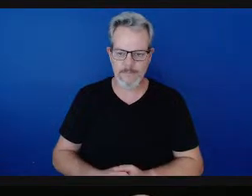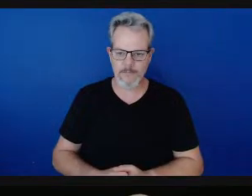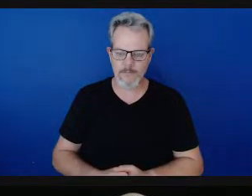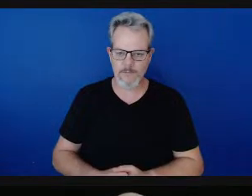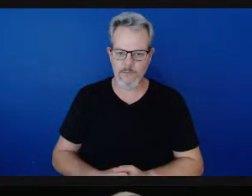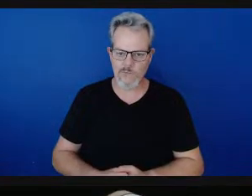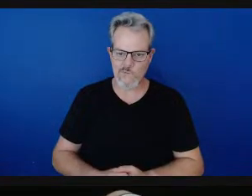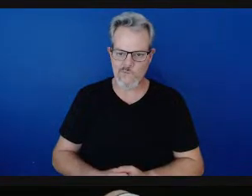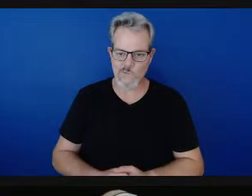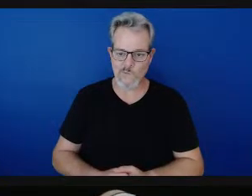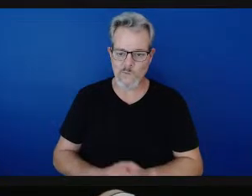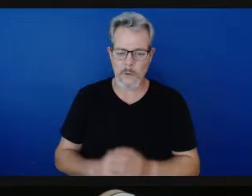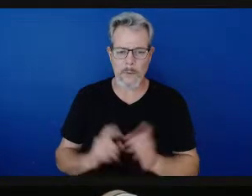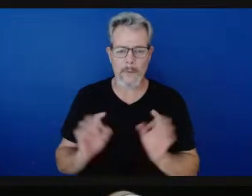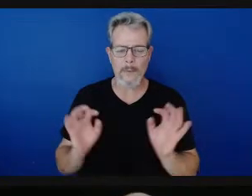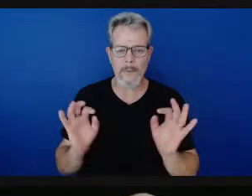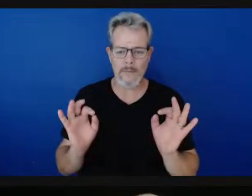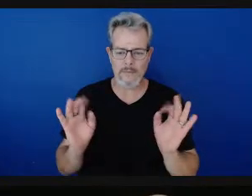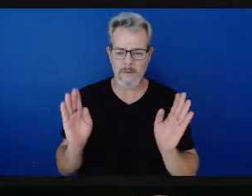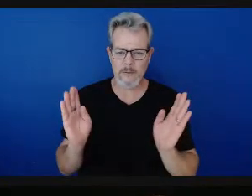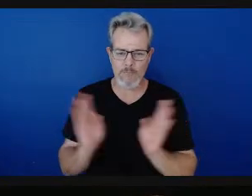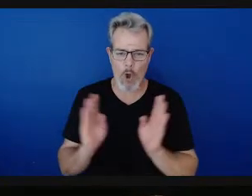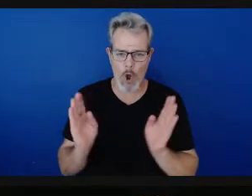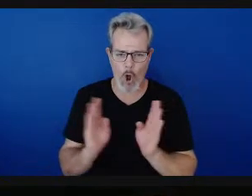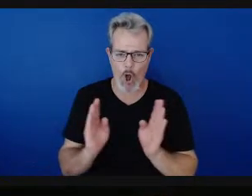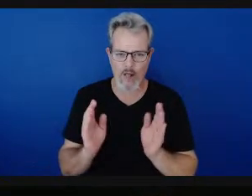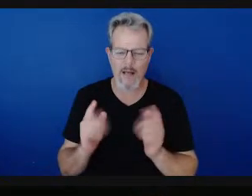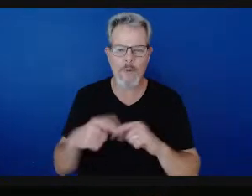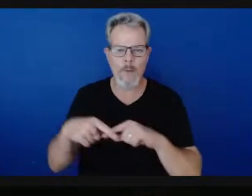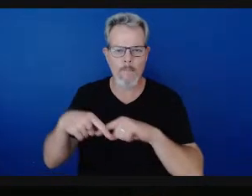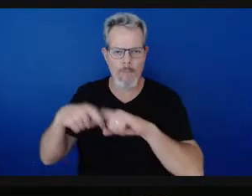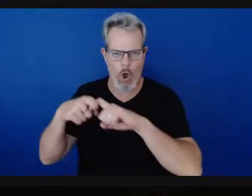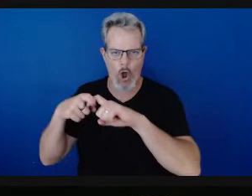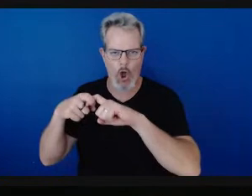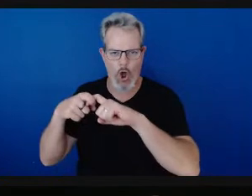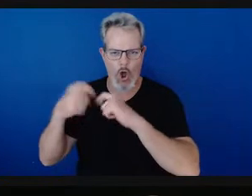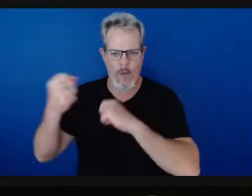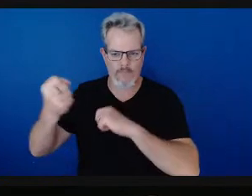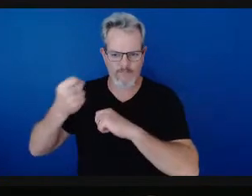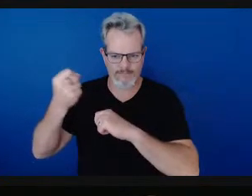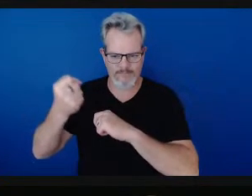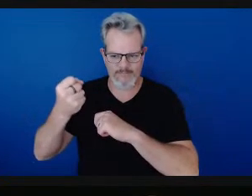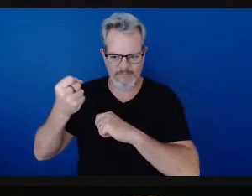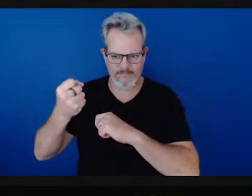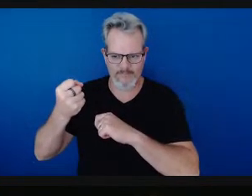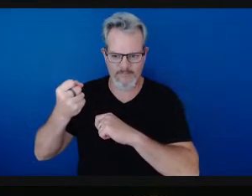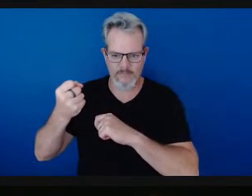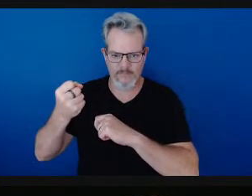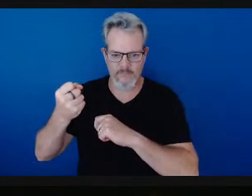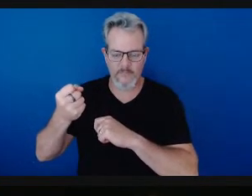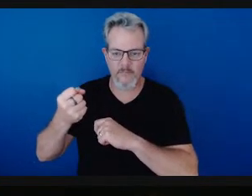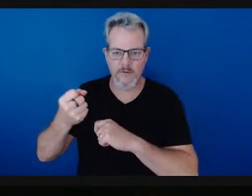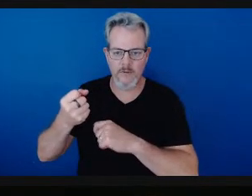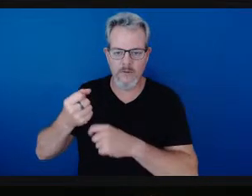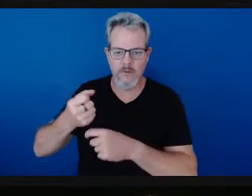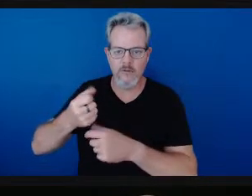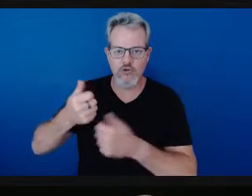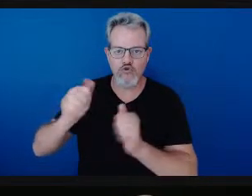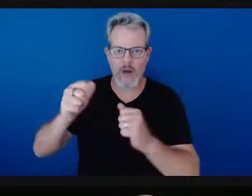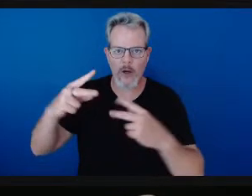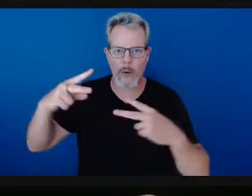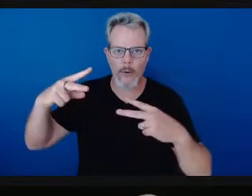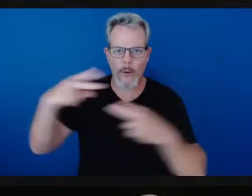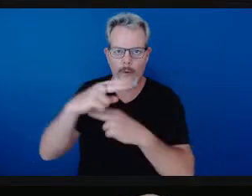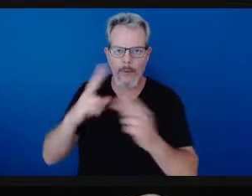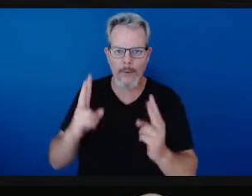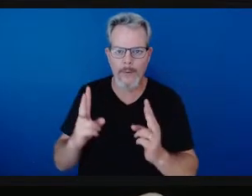So it's pretty small. What I thought I would do, and I'll just pause it here to expedite us along, is crop that much more zoomed